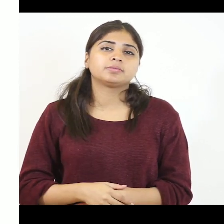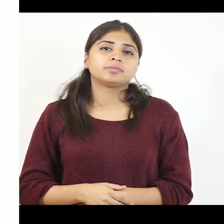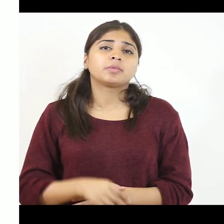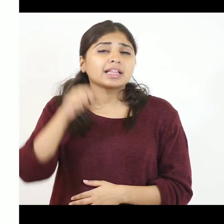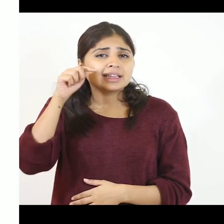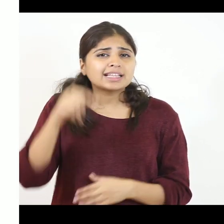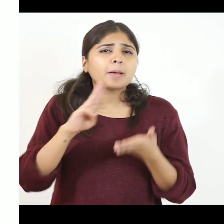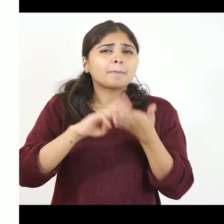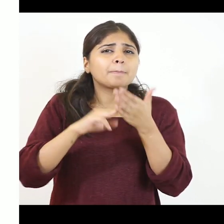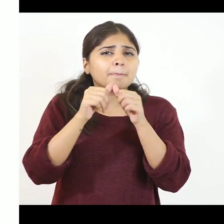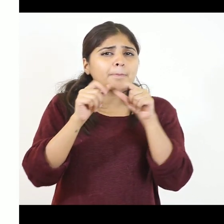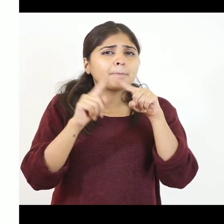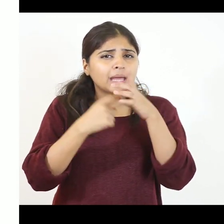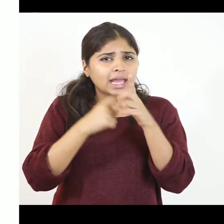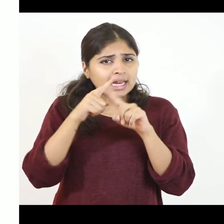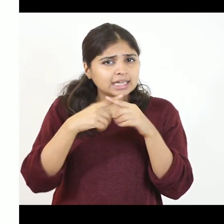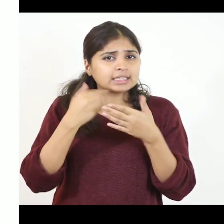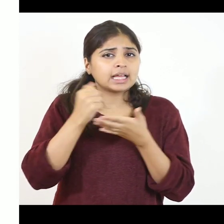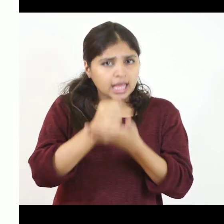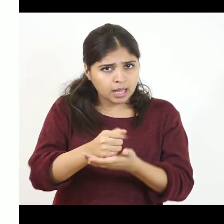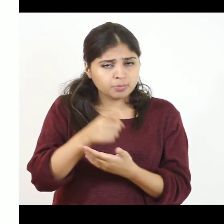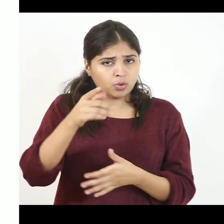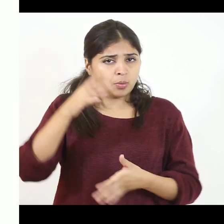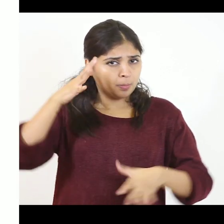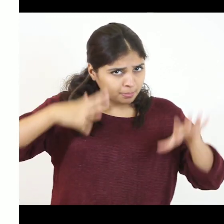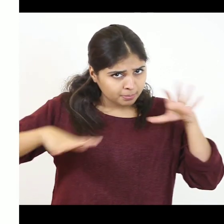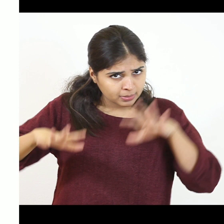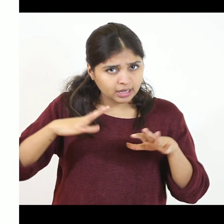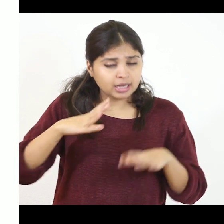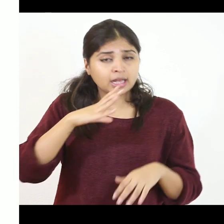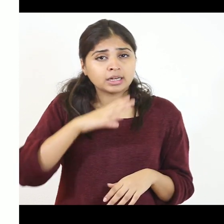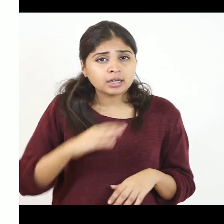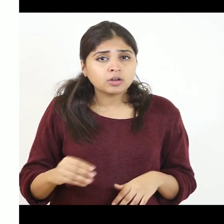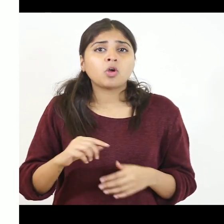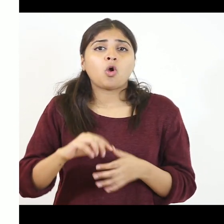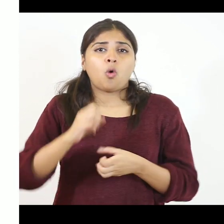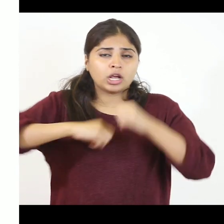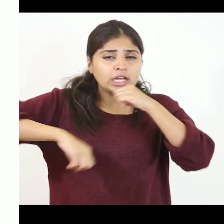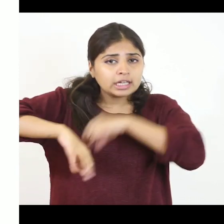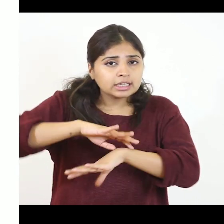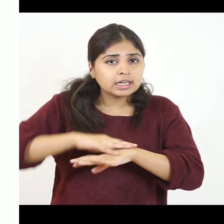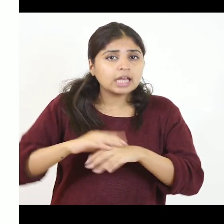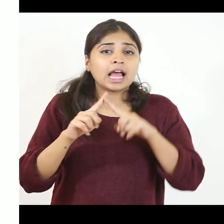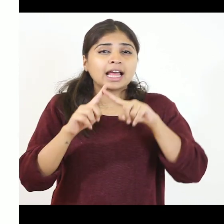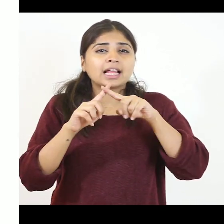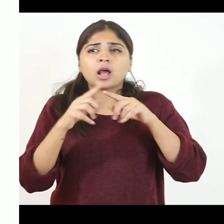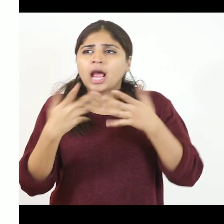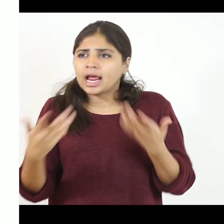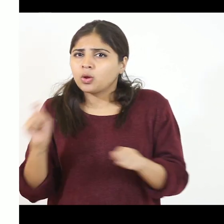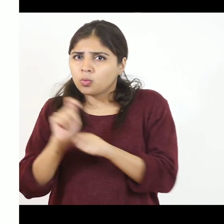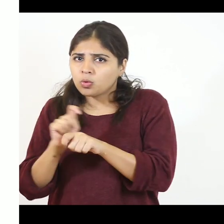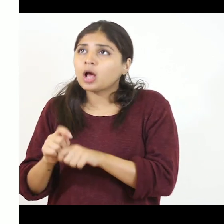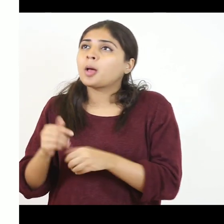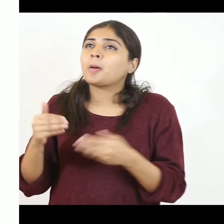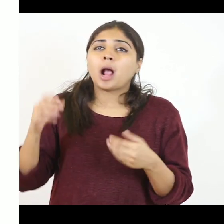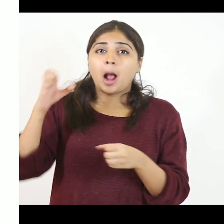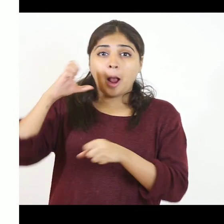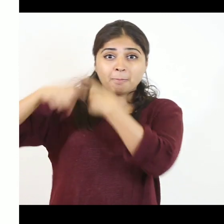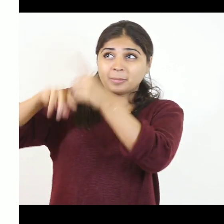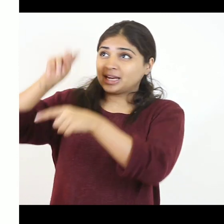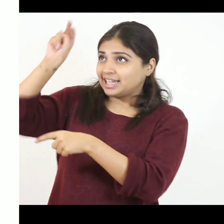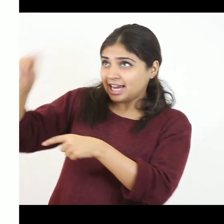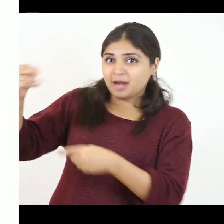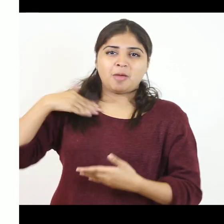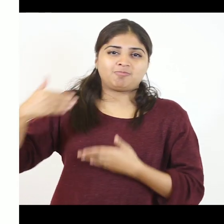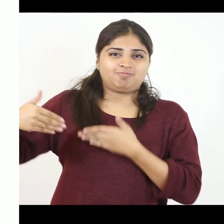will help you plan and organize your targets and schedule to help you to meet the company's expectations